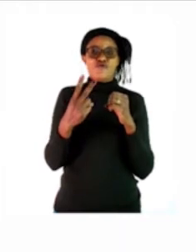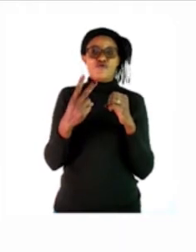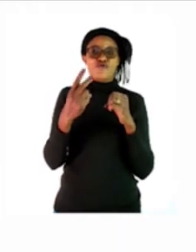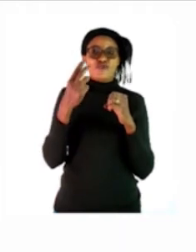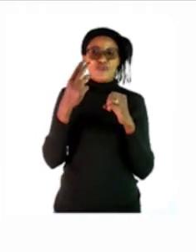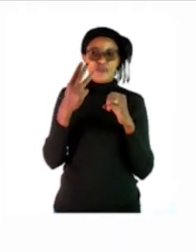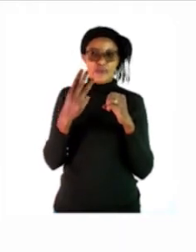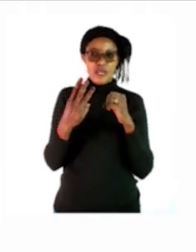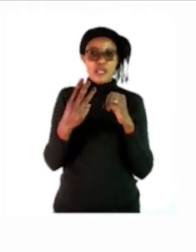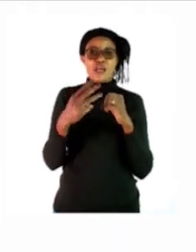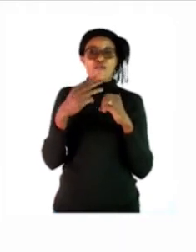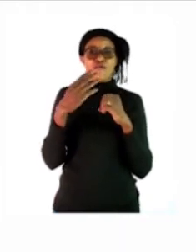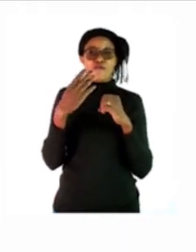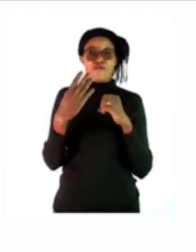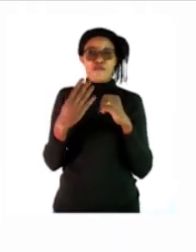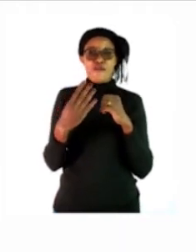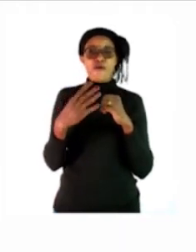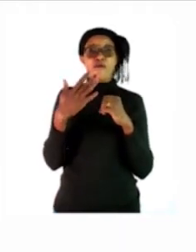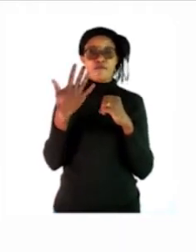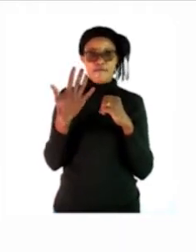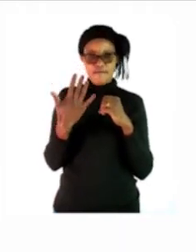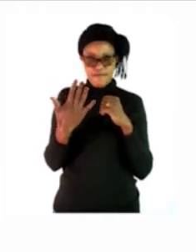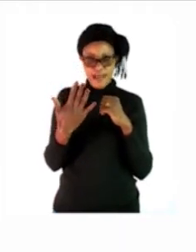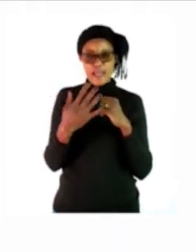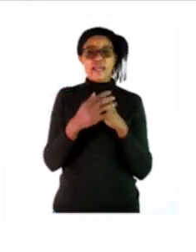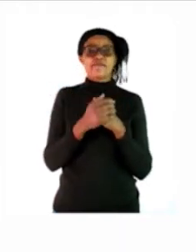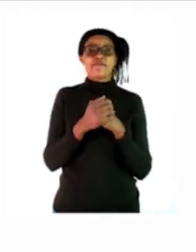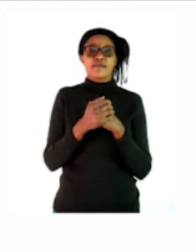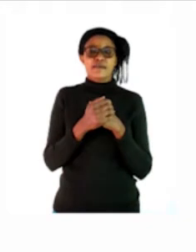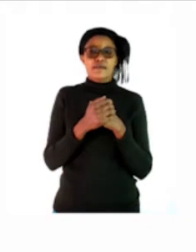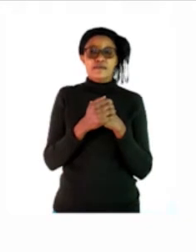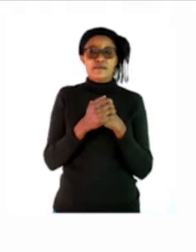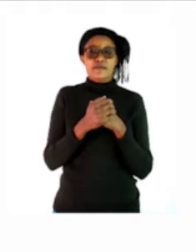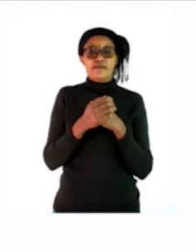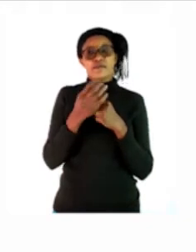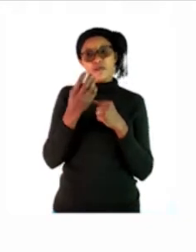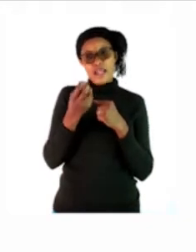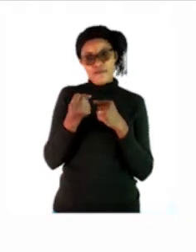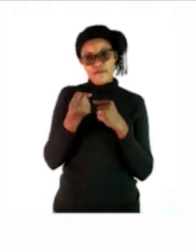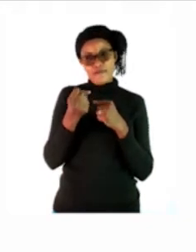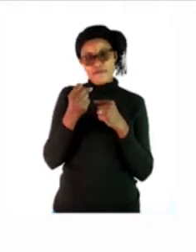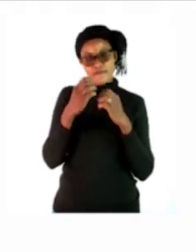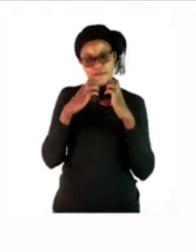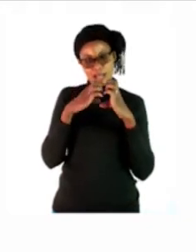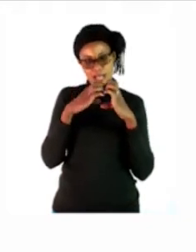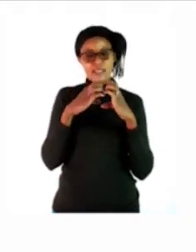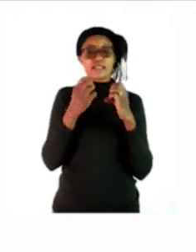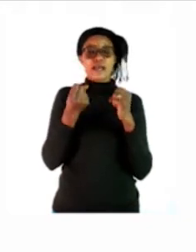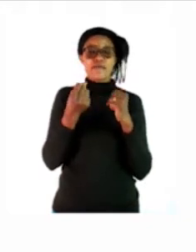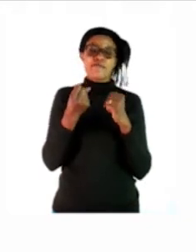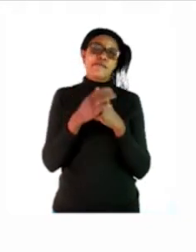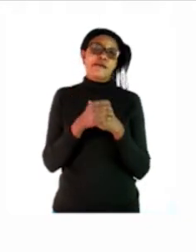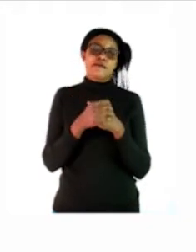2, 3, 4, 5. So there are 5 hearts in